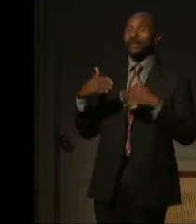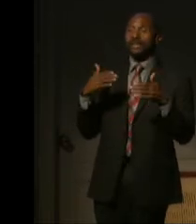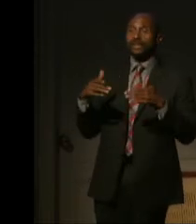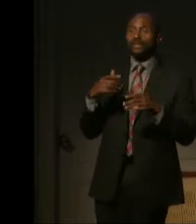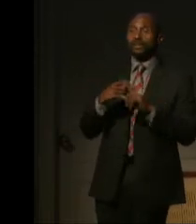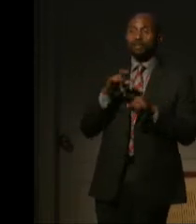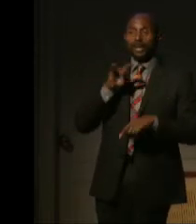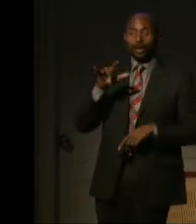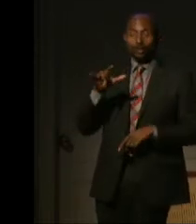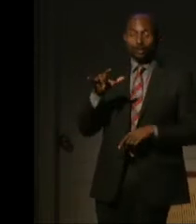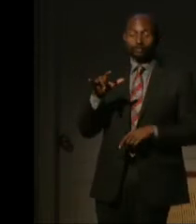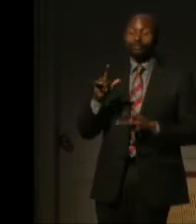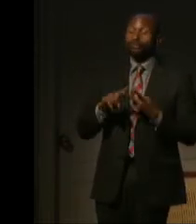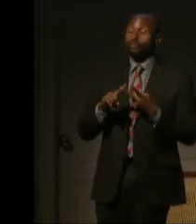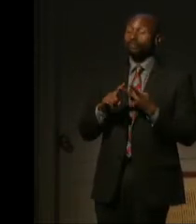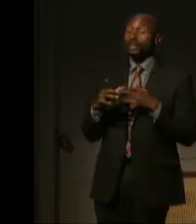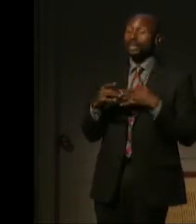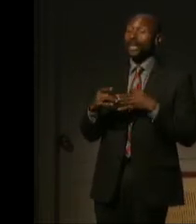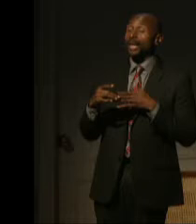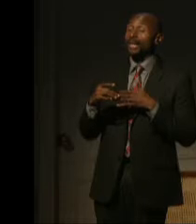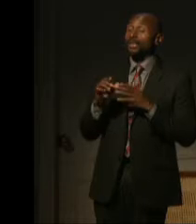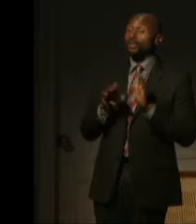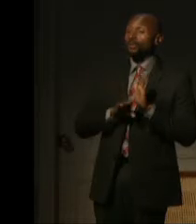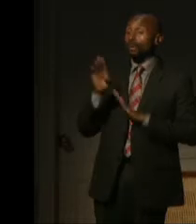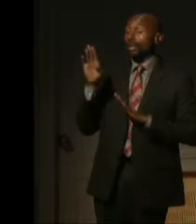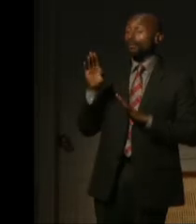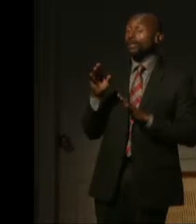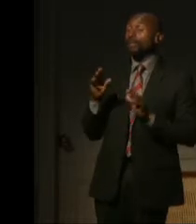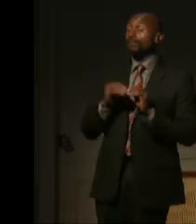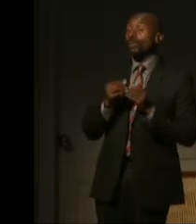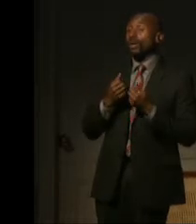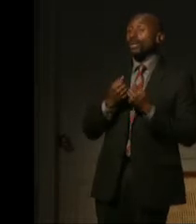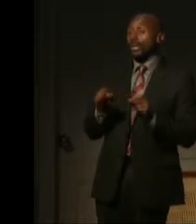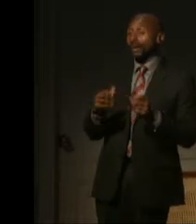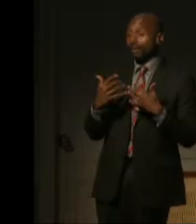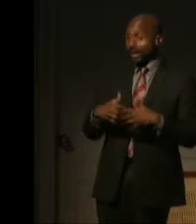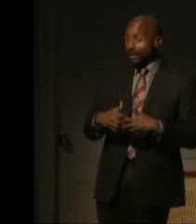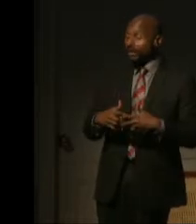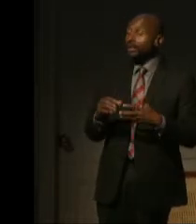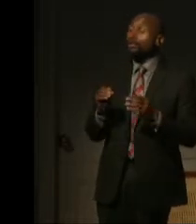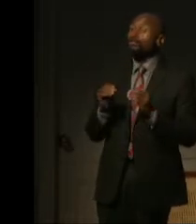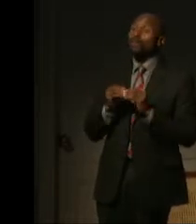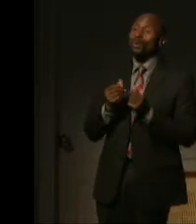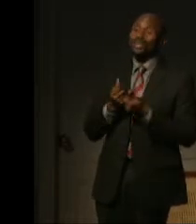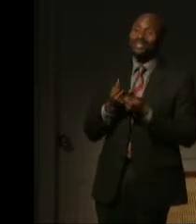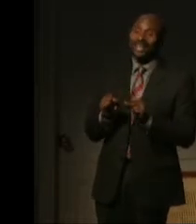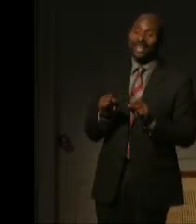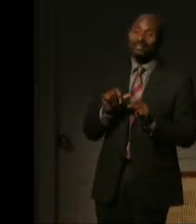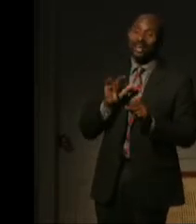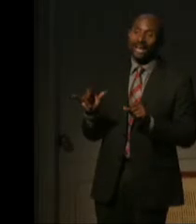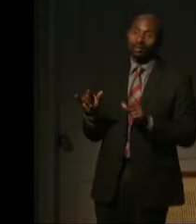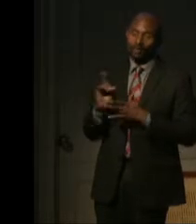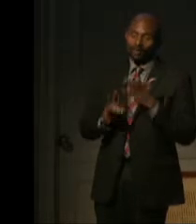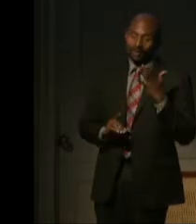and actually safer aircraft design, and more. There won't